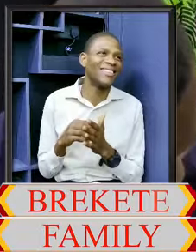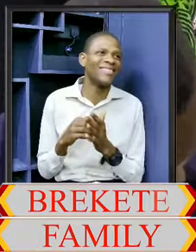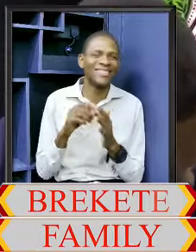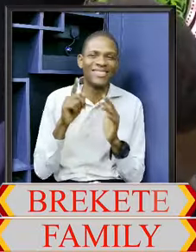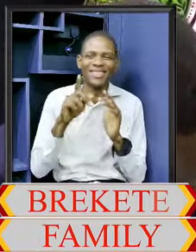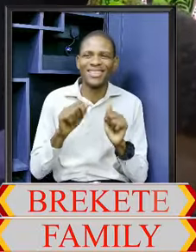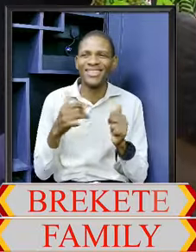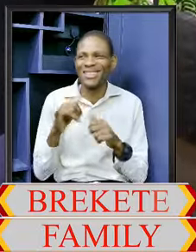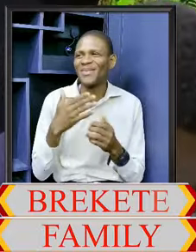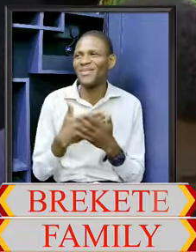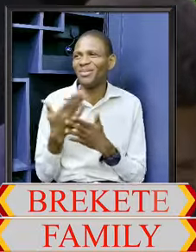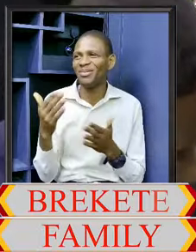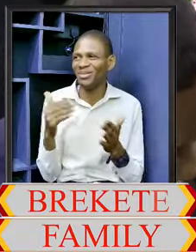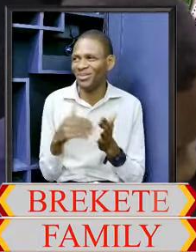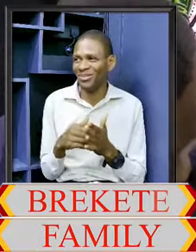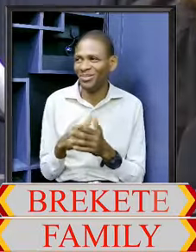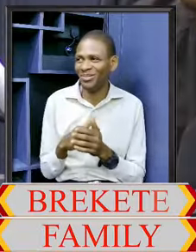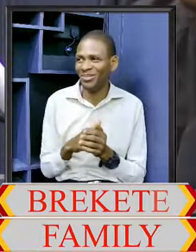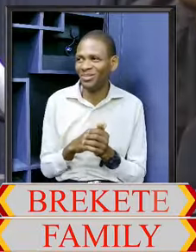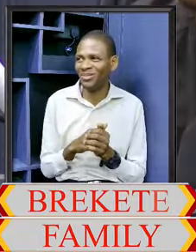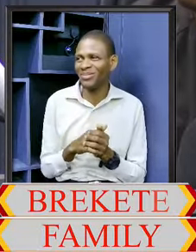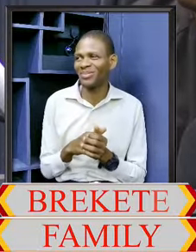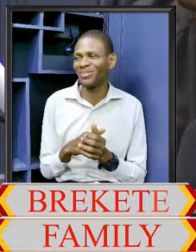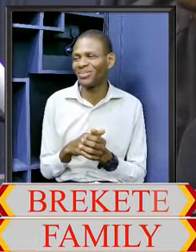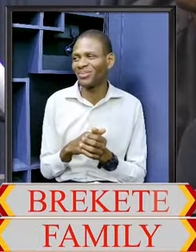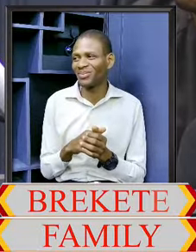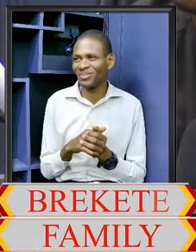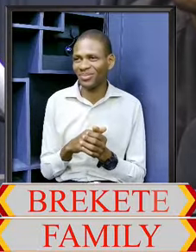much. Okay. Yes, sir.